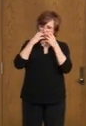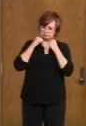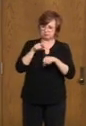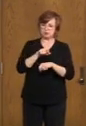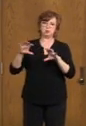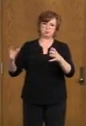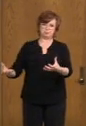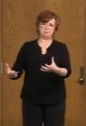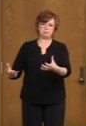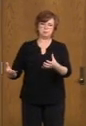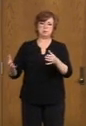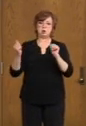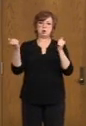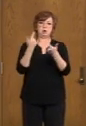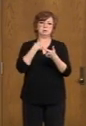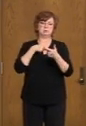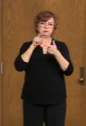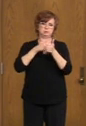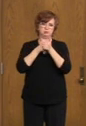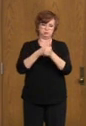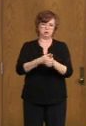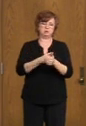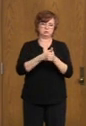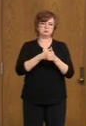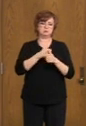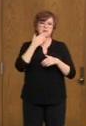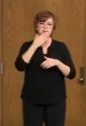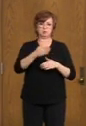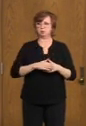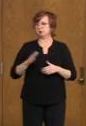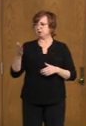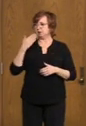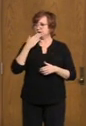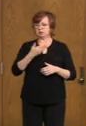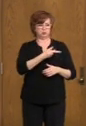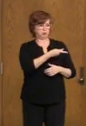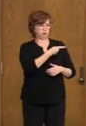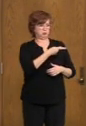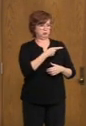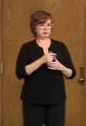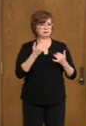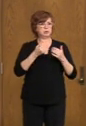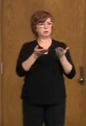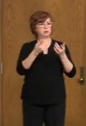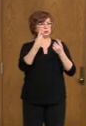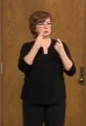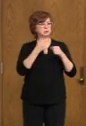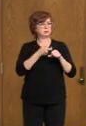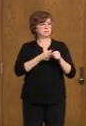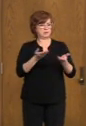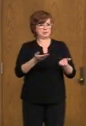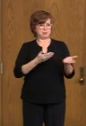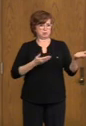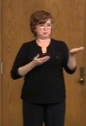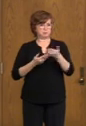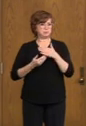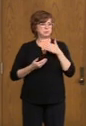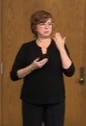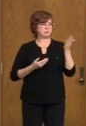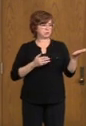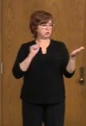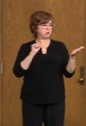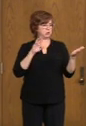practicing all these measures all the time. Thank you. Thank you, Premier. Dr. Shahab, we will now take questions beginning in the room. We'll